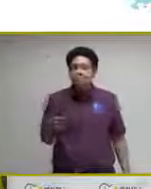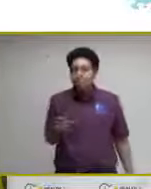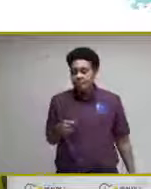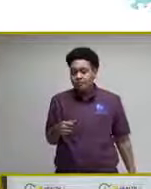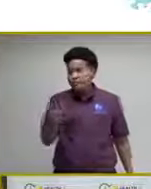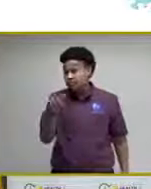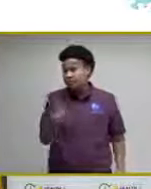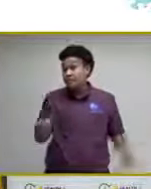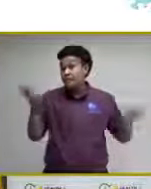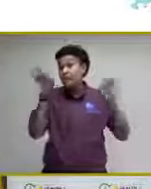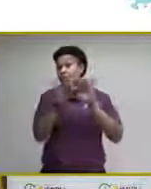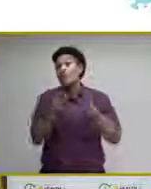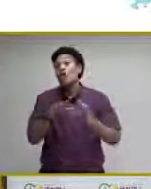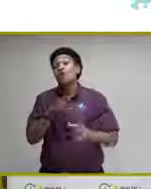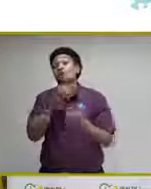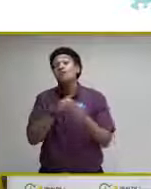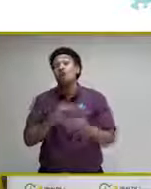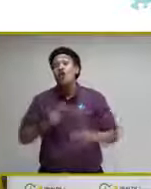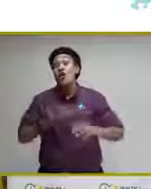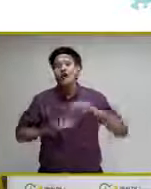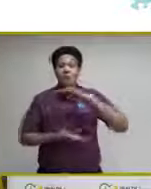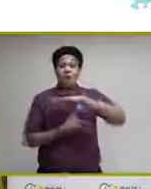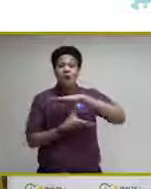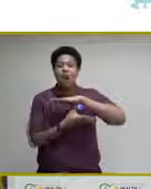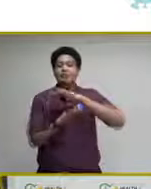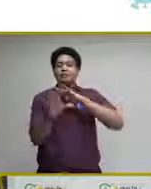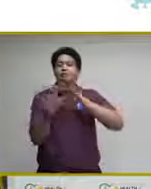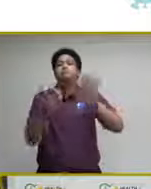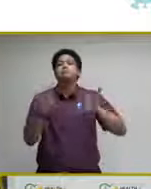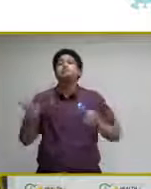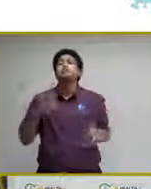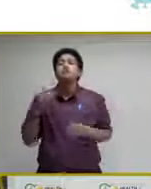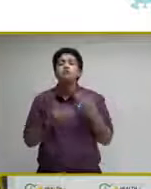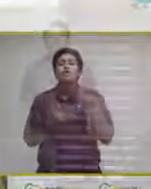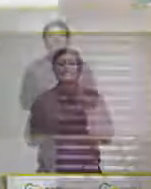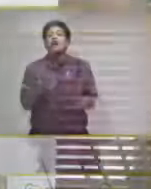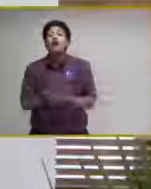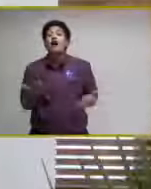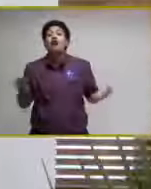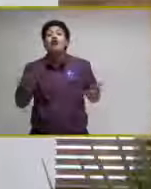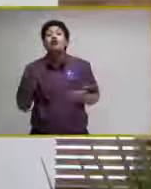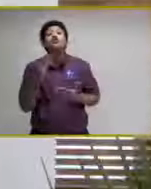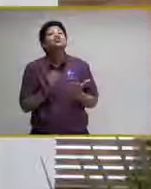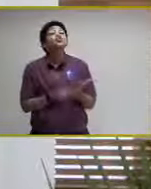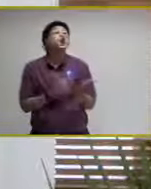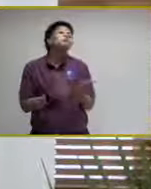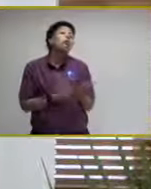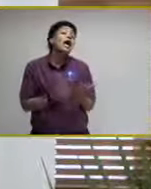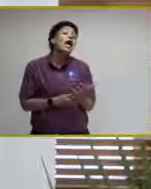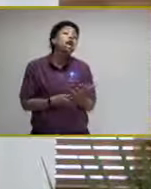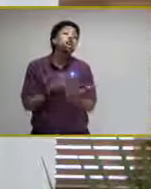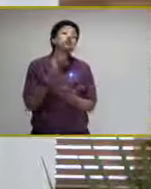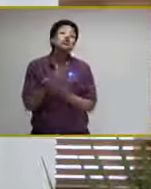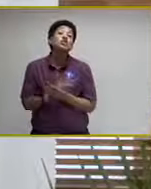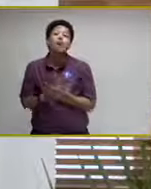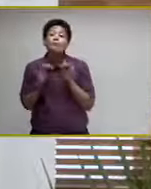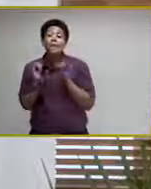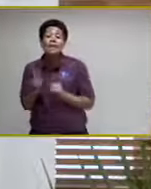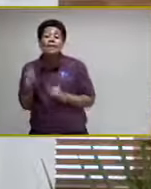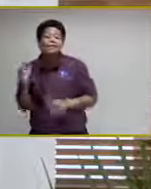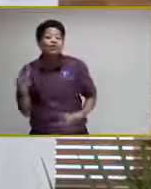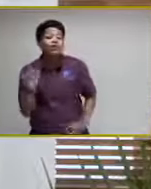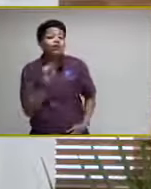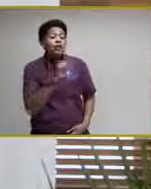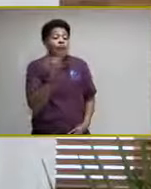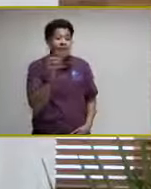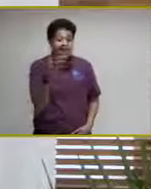very important part of our prioritization process is the fact that sometimes in some individuals, when